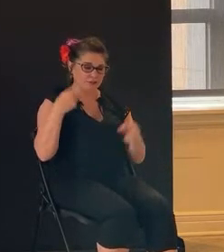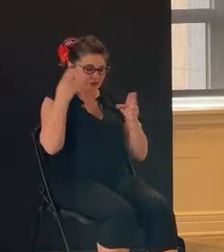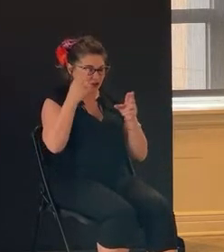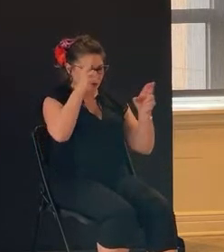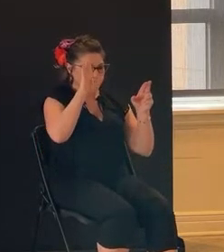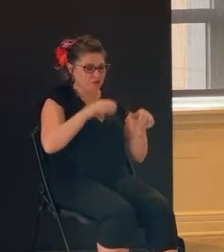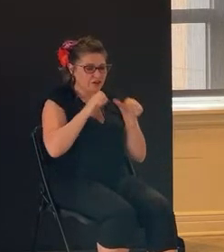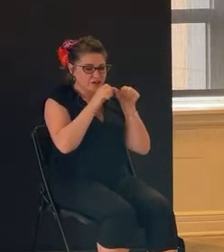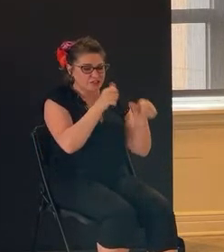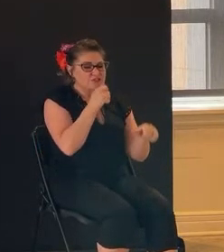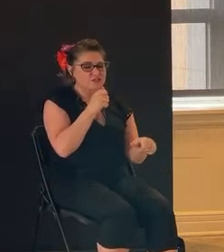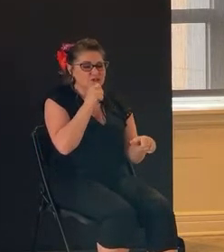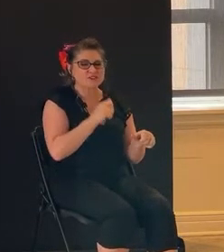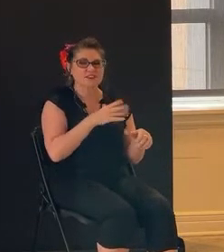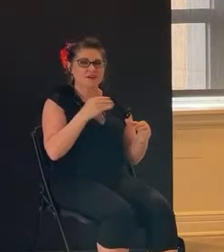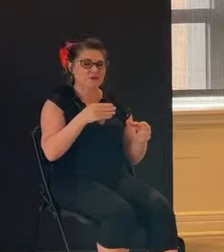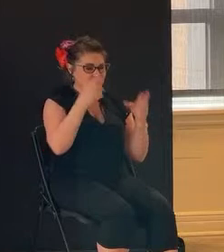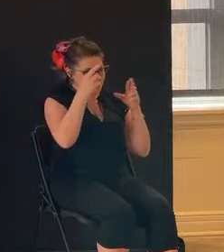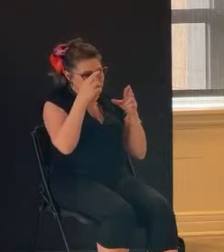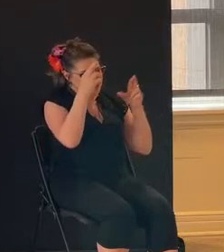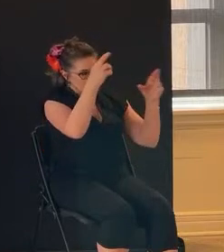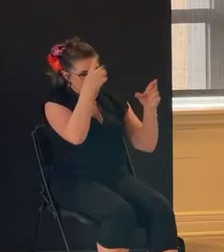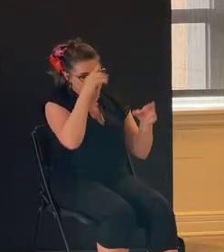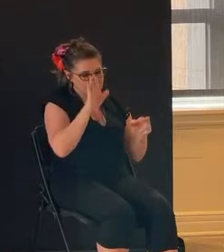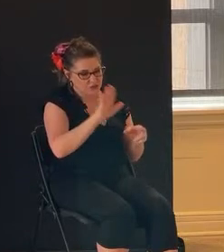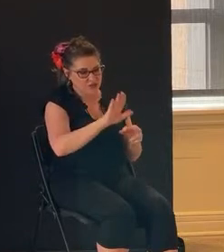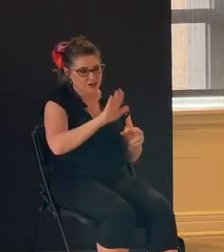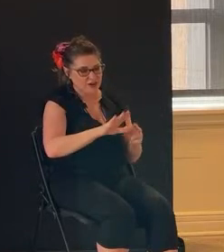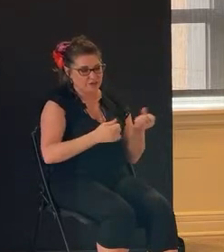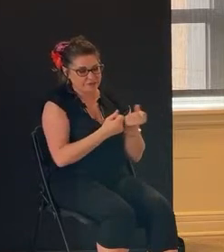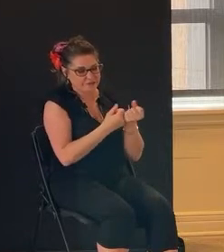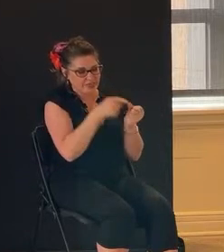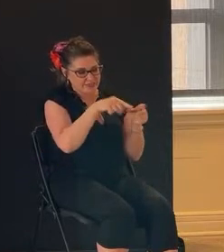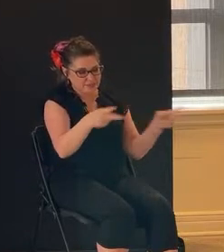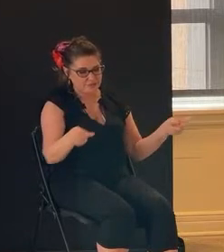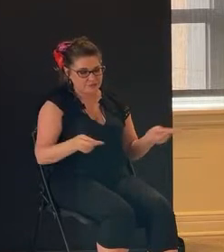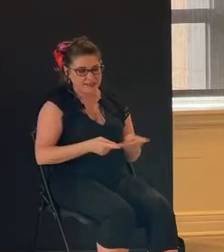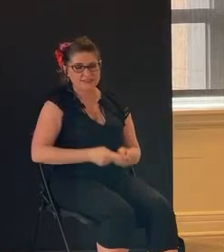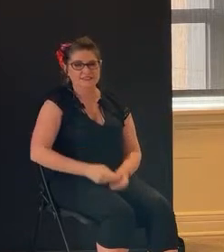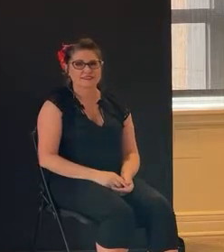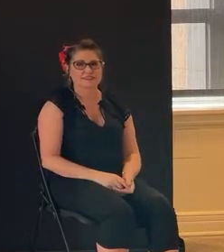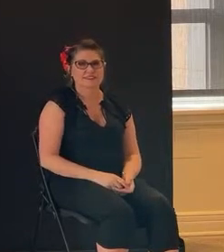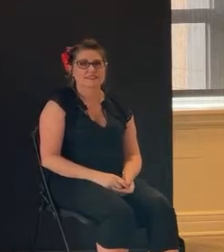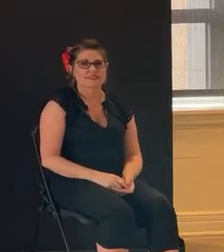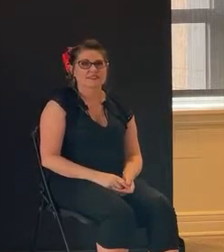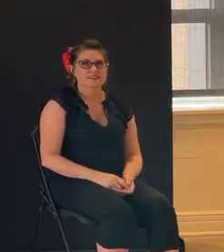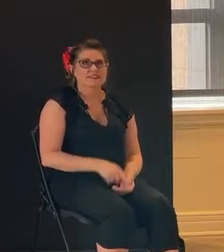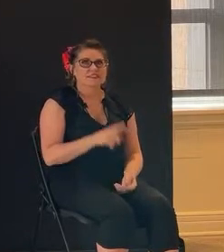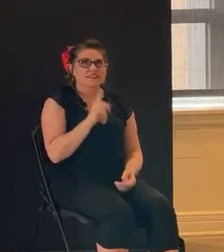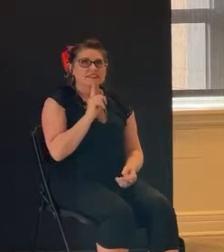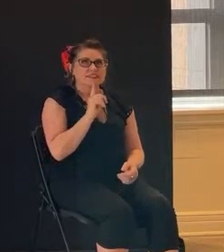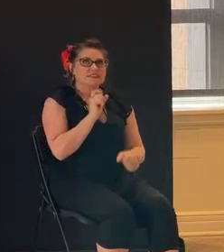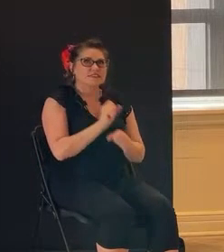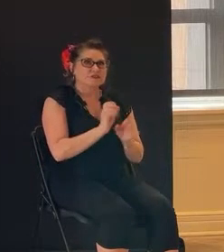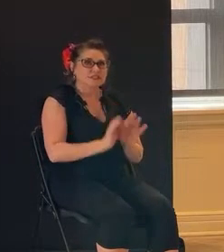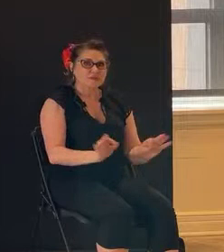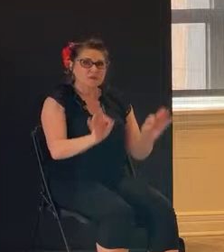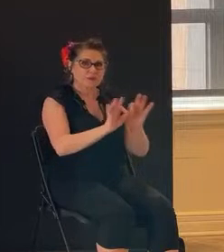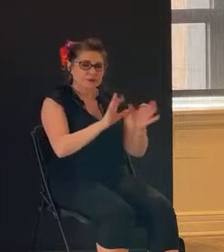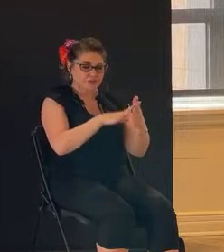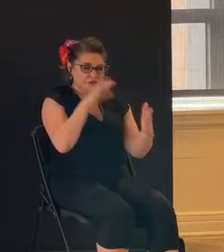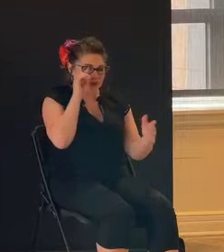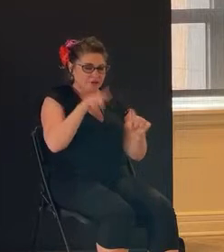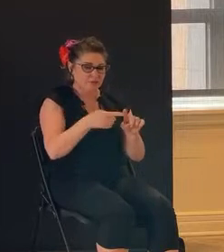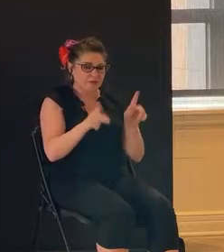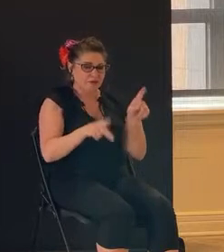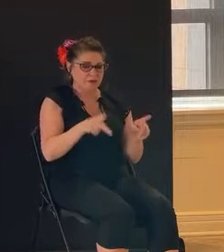deep respect and gratitude for their unbroken stewardship of this place. And it's really important to learn more about the people whose lands